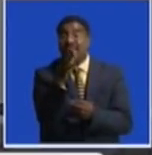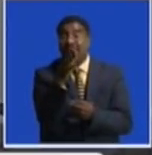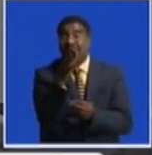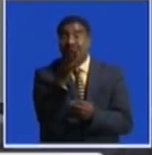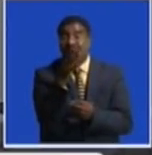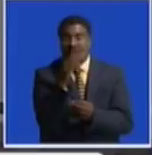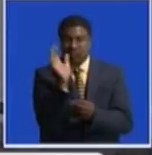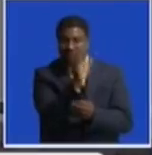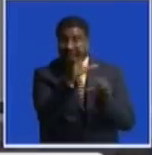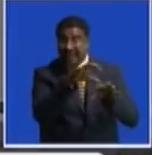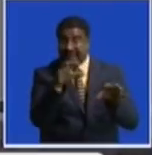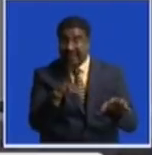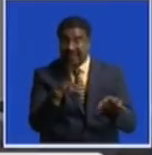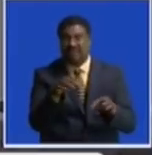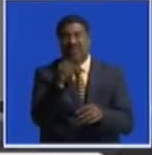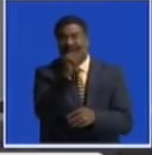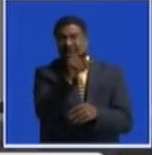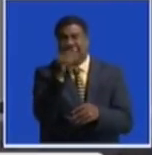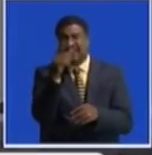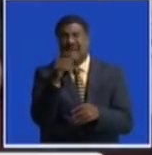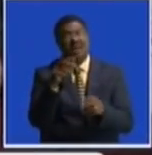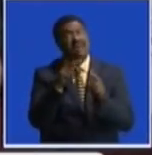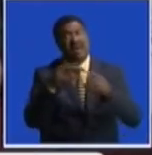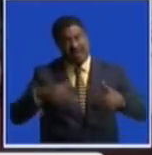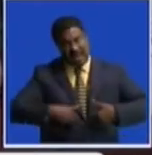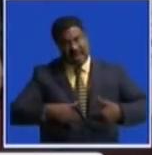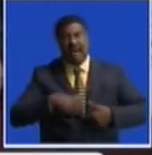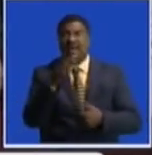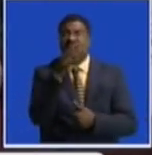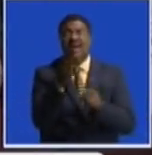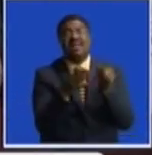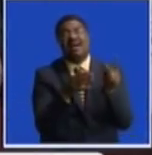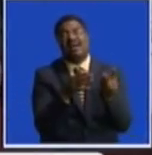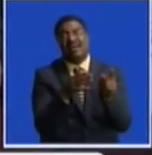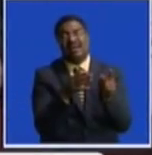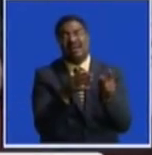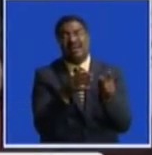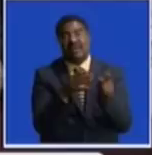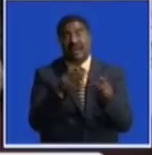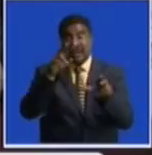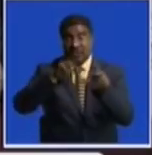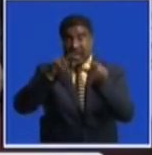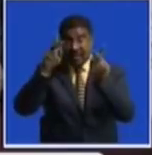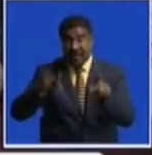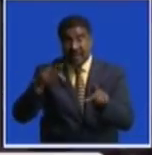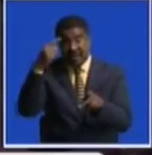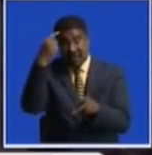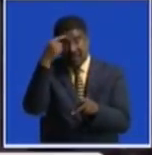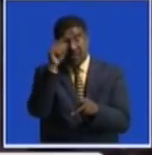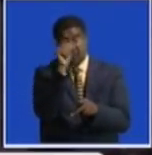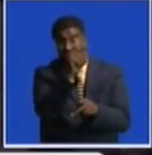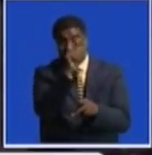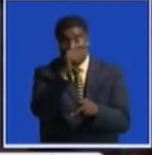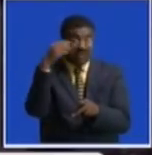these children are young mothers. The chairperson for Parents Association for Children Living with